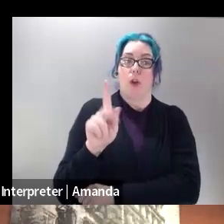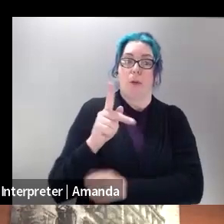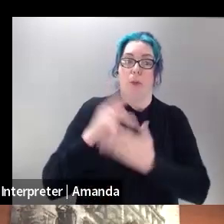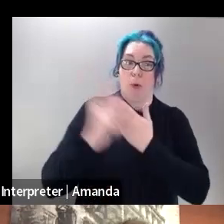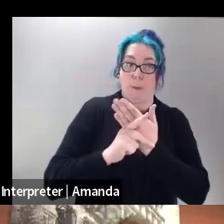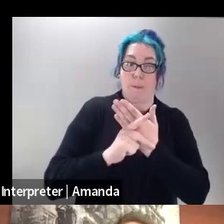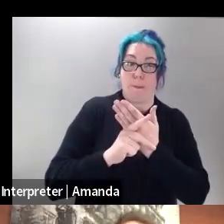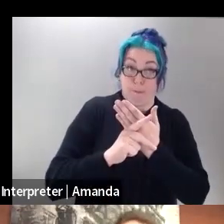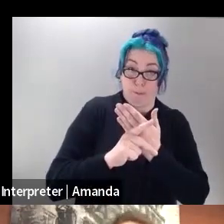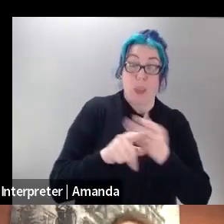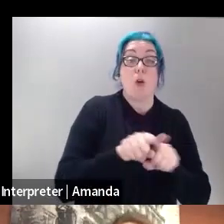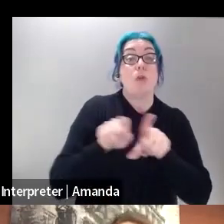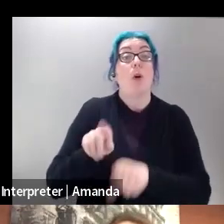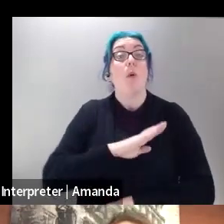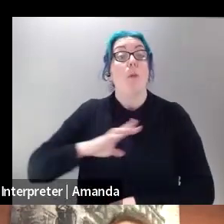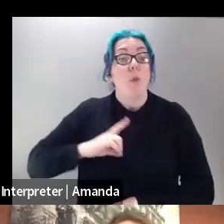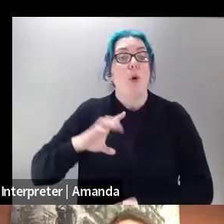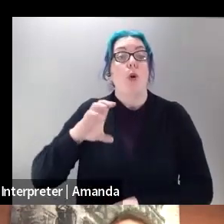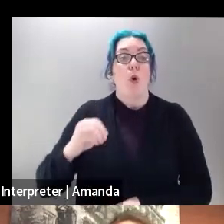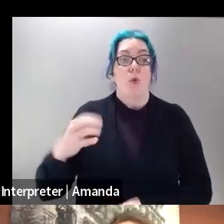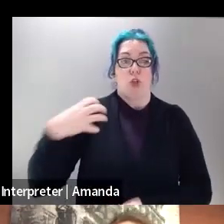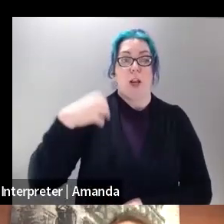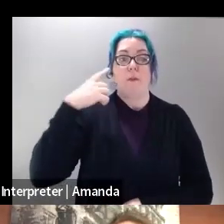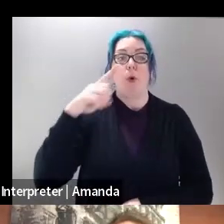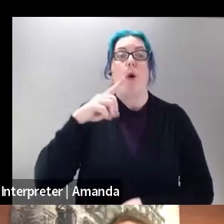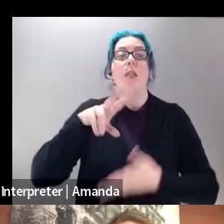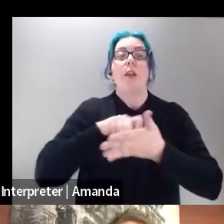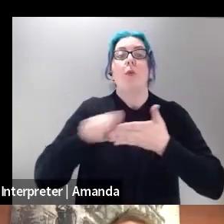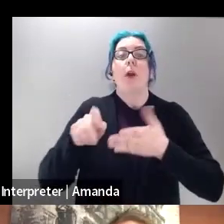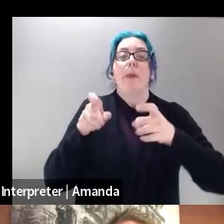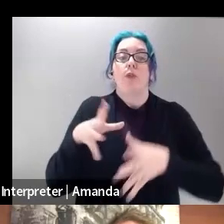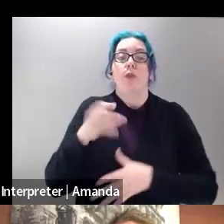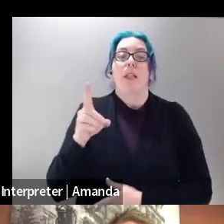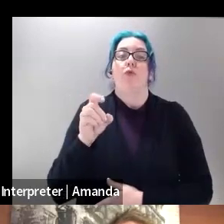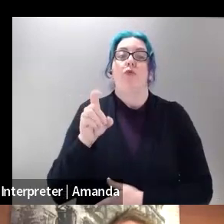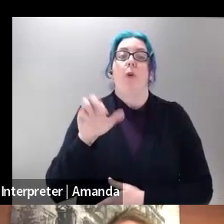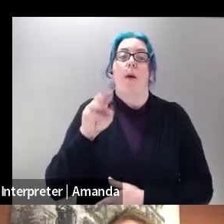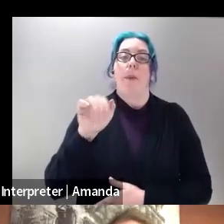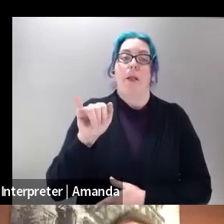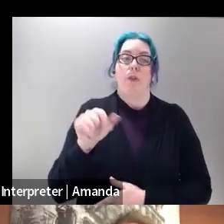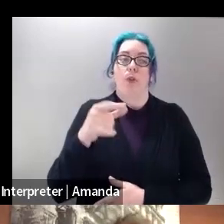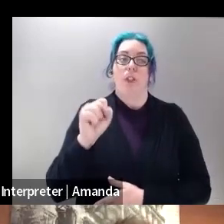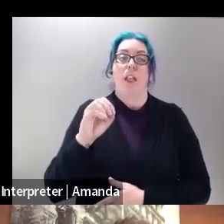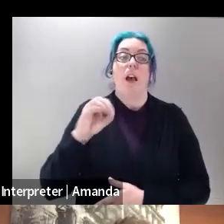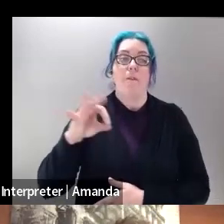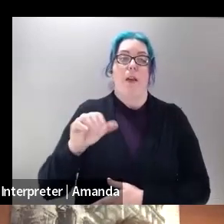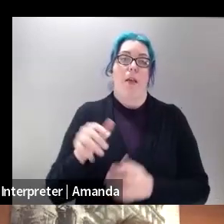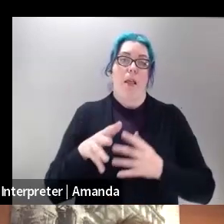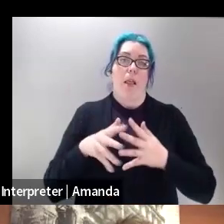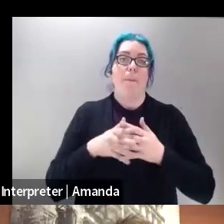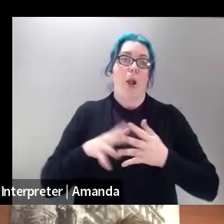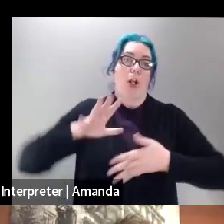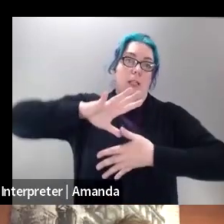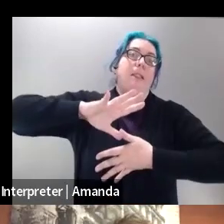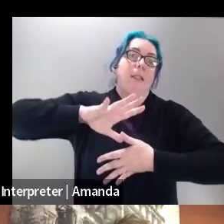Managers and Dramaturgs of the Americas. She was the founding AD of Chromatic Theatre in Calgary